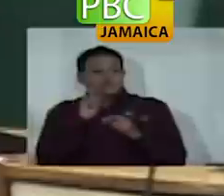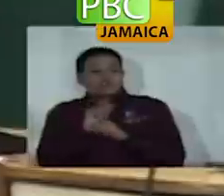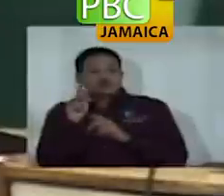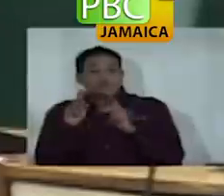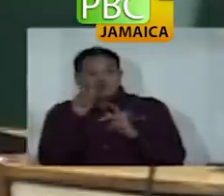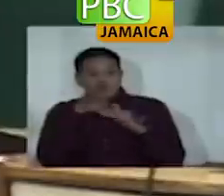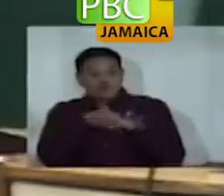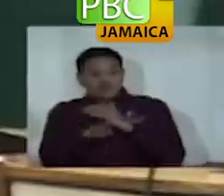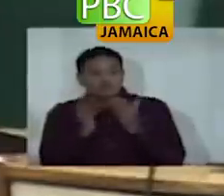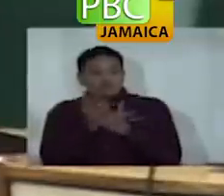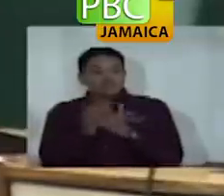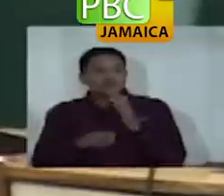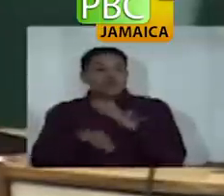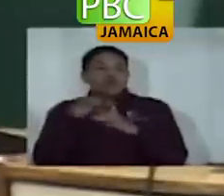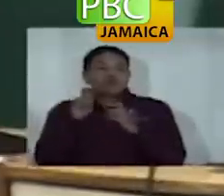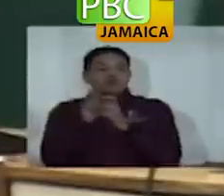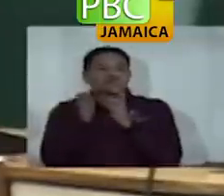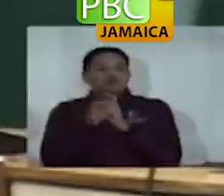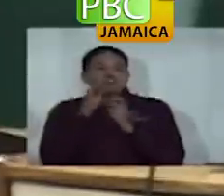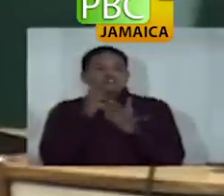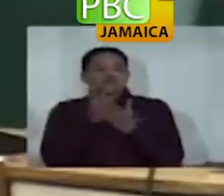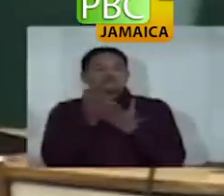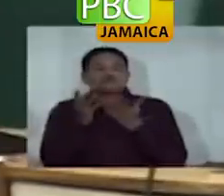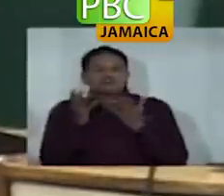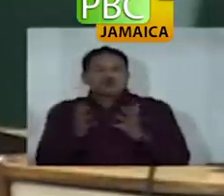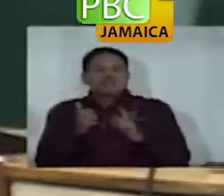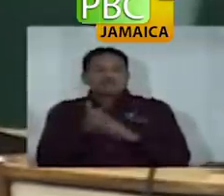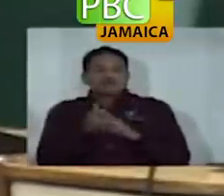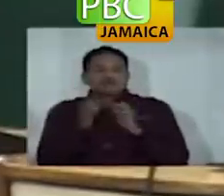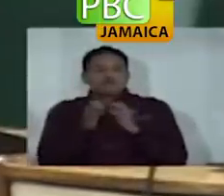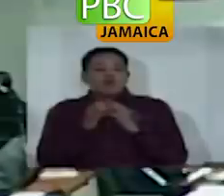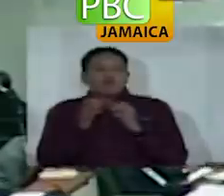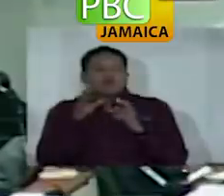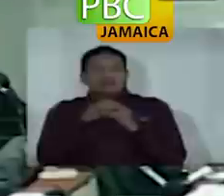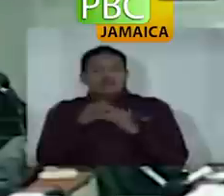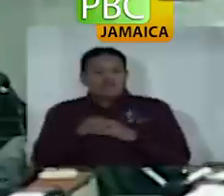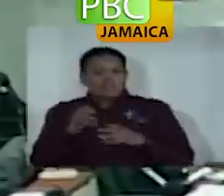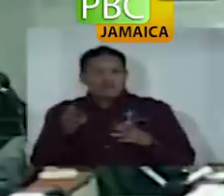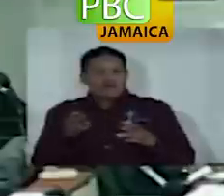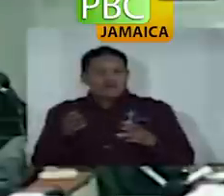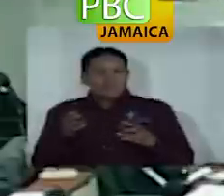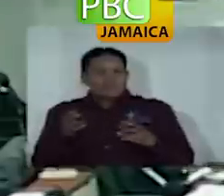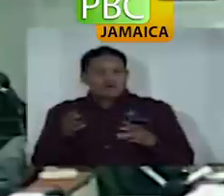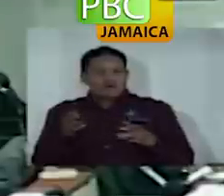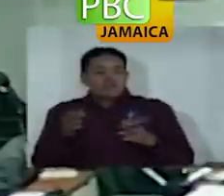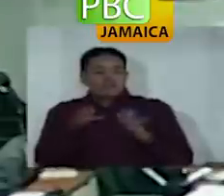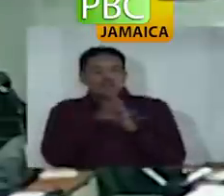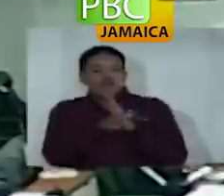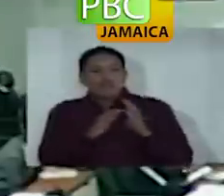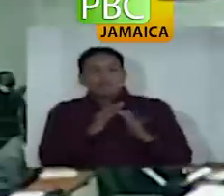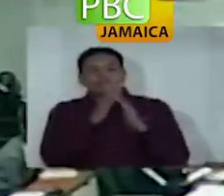individuals. I think the correctional services more involved, the probation services is more involved in crime prevention and